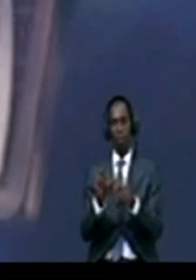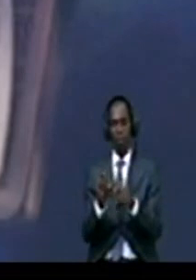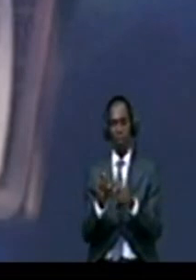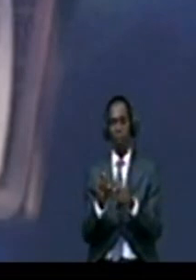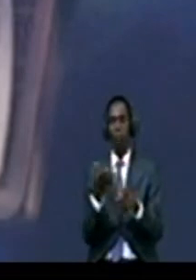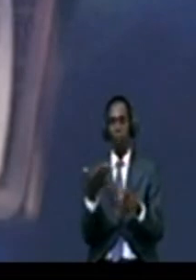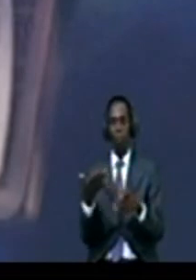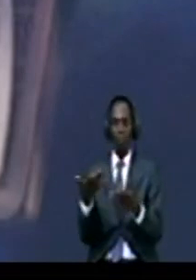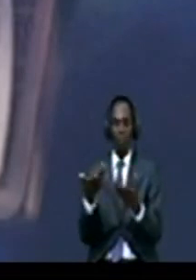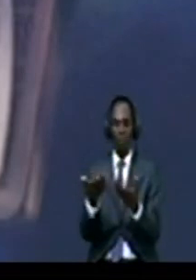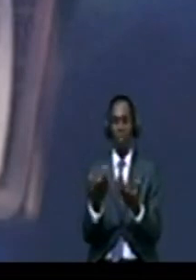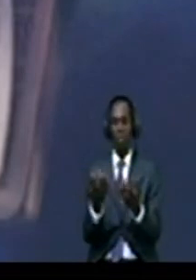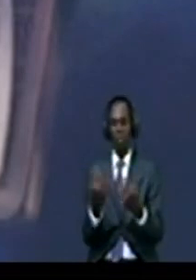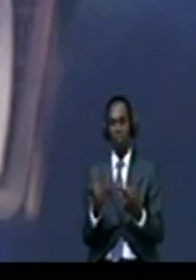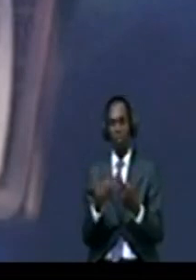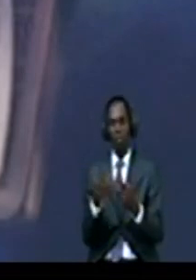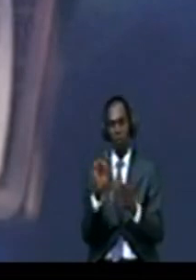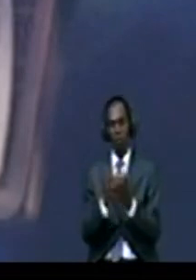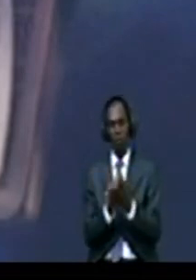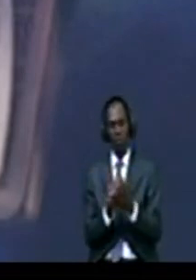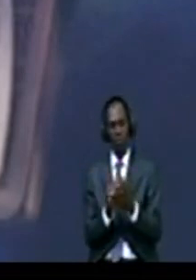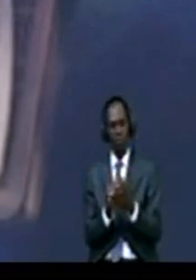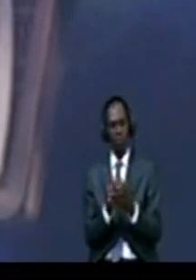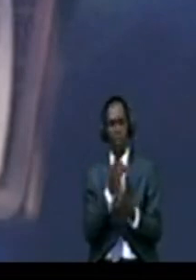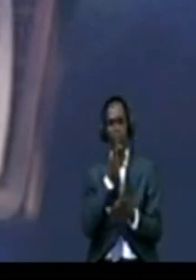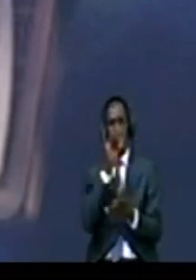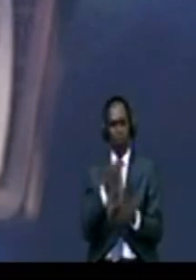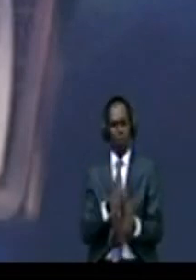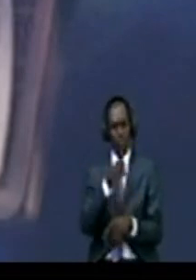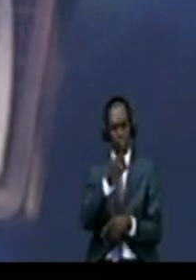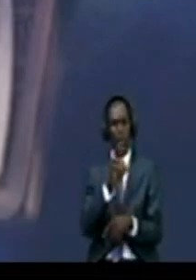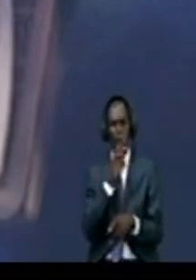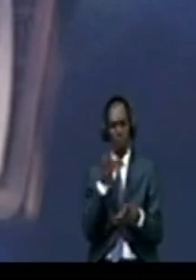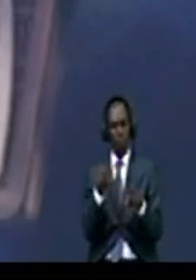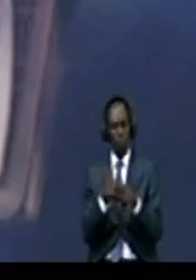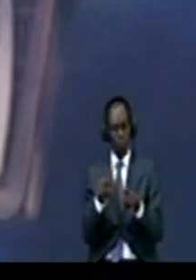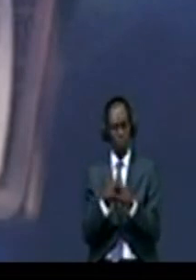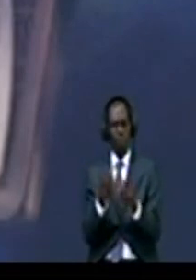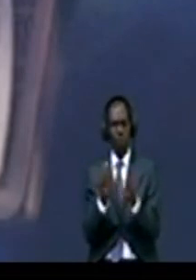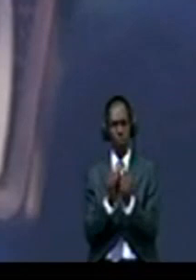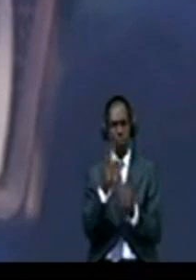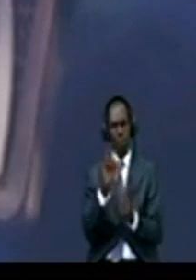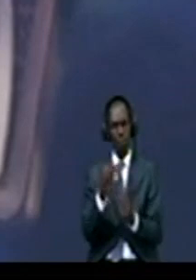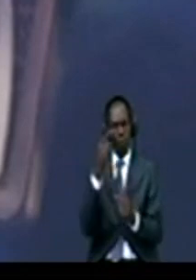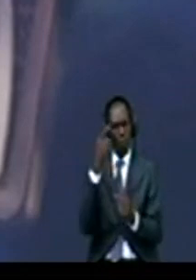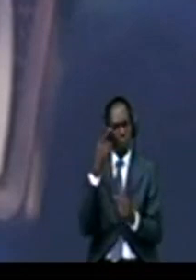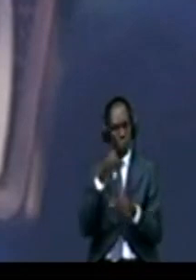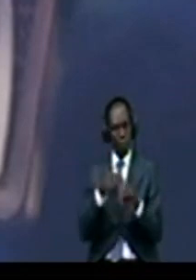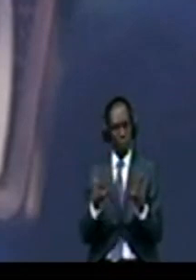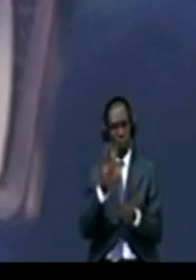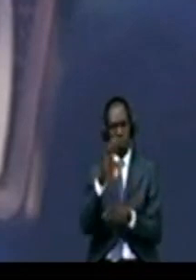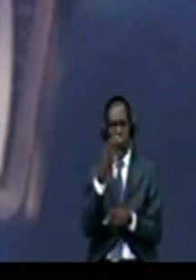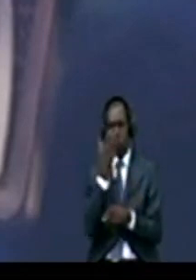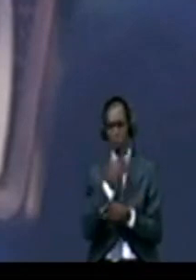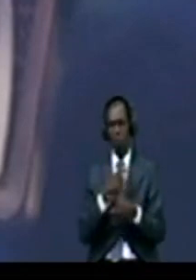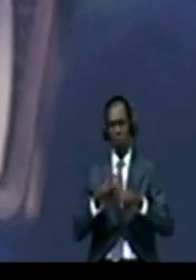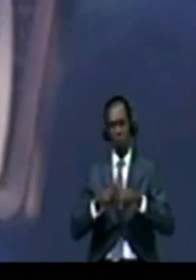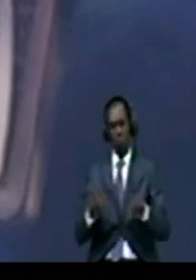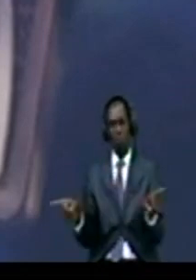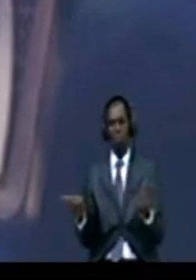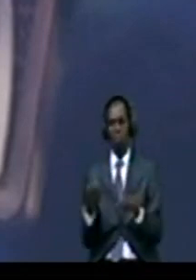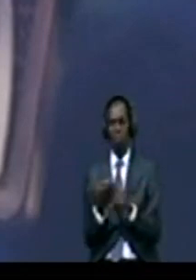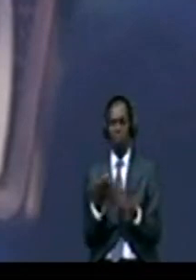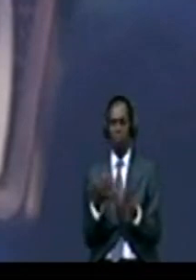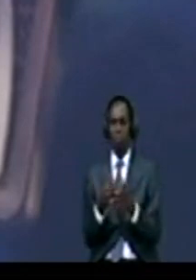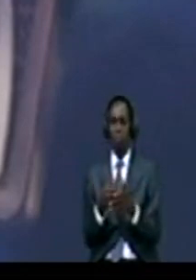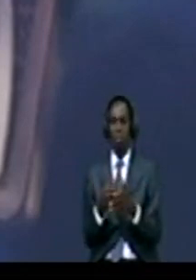stood by, and said to Peter, Surely thou also art one of them, for thy speech bewrayeth thee. Then began he to